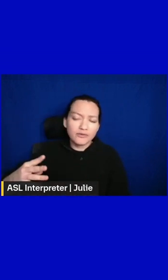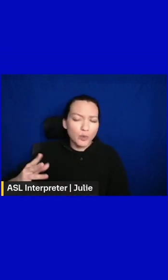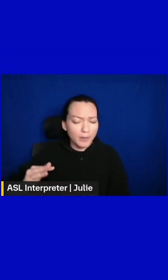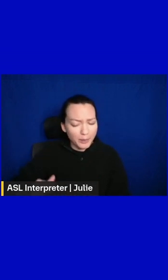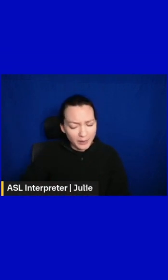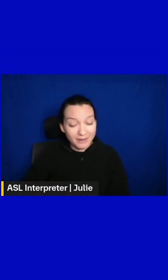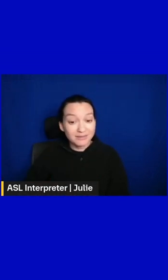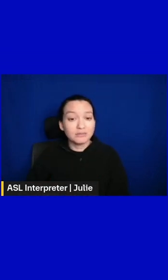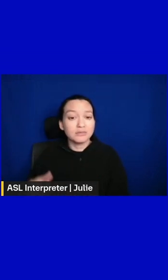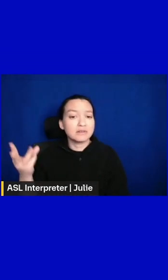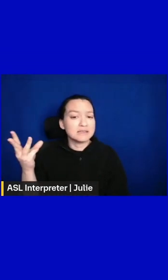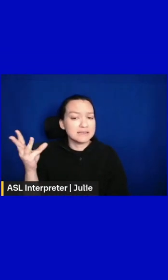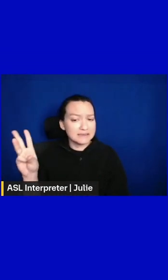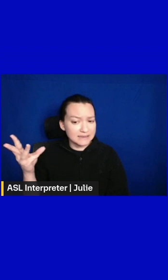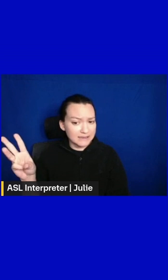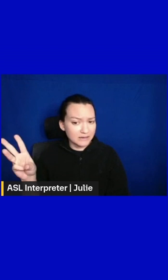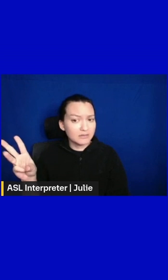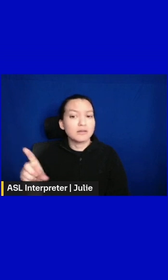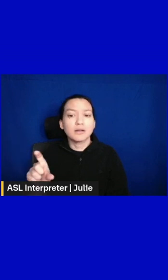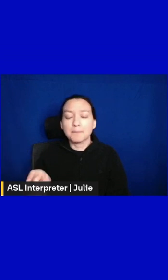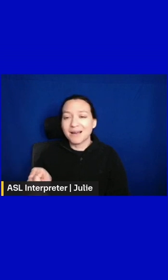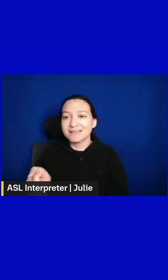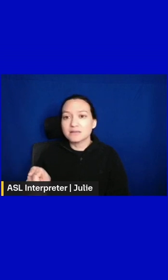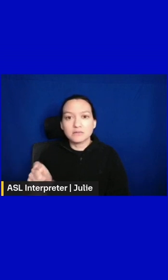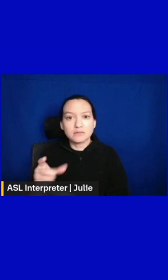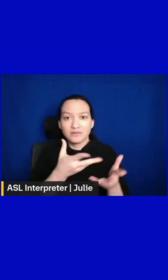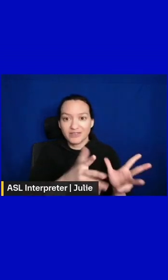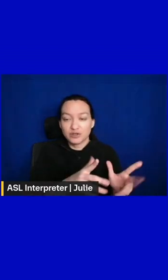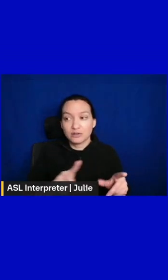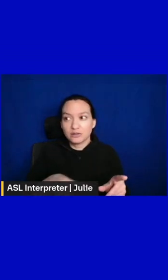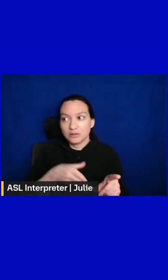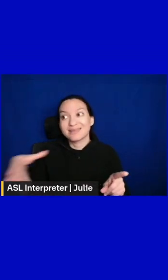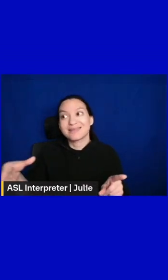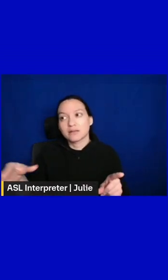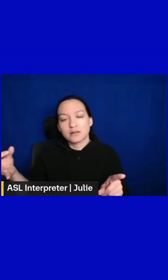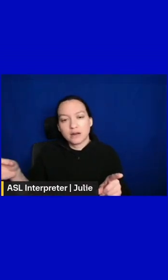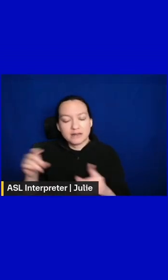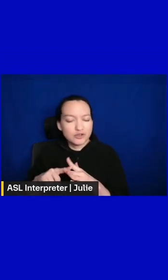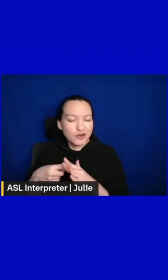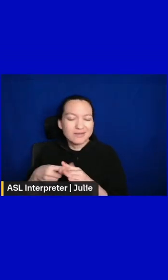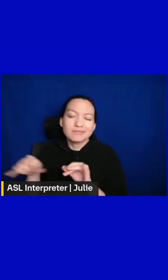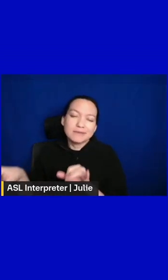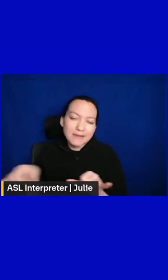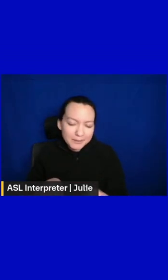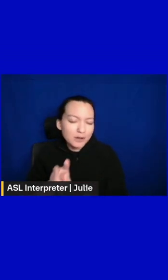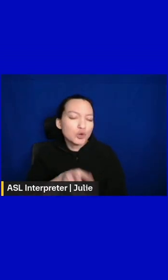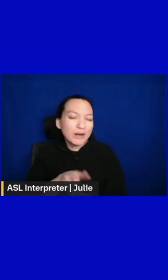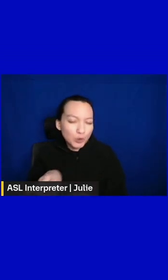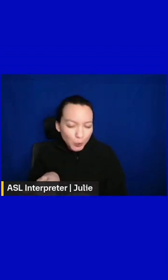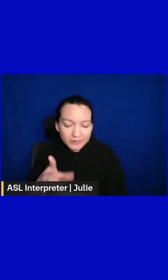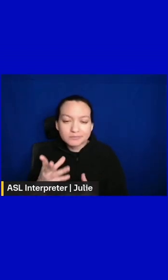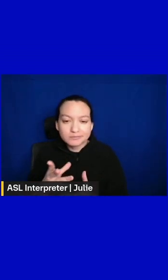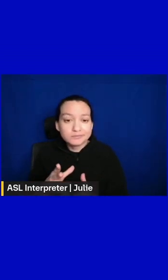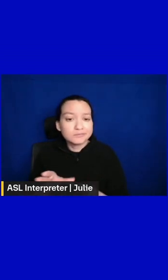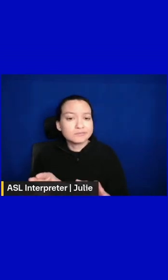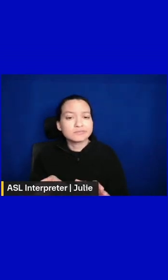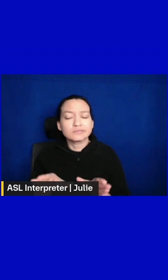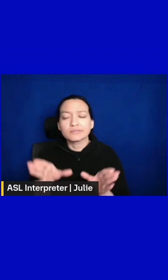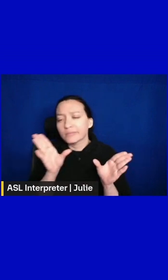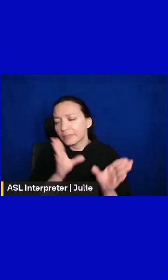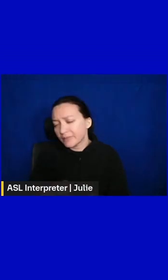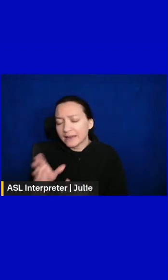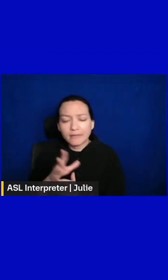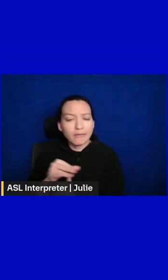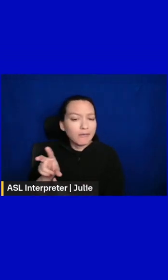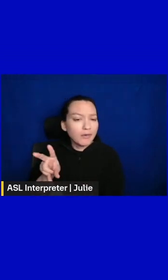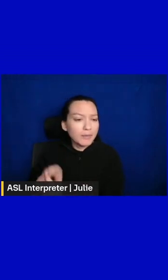16 must complete before 19 can start, and the same for 22. And this is for plans and applies. So we end